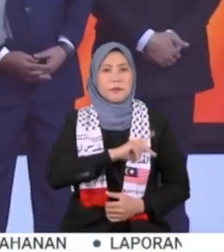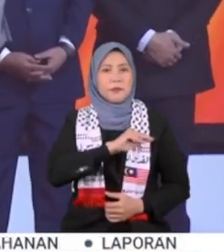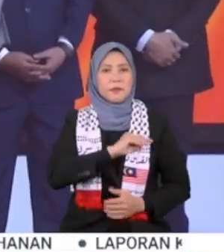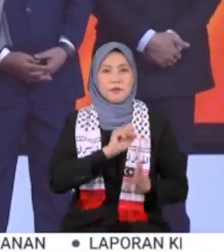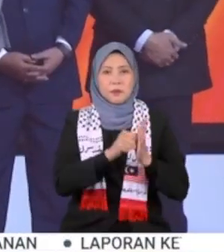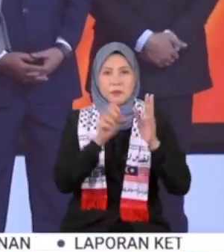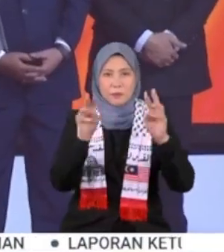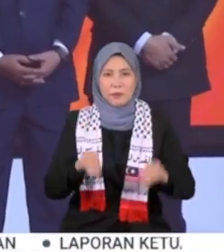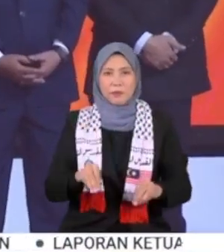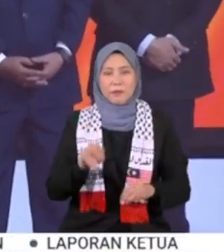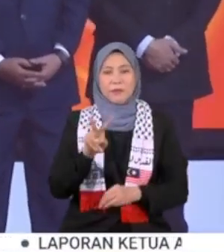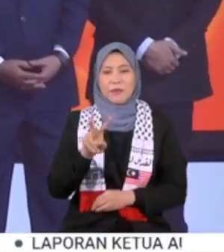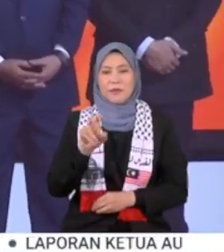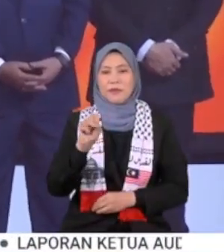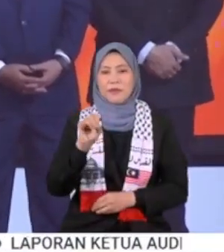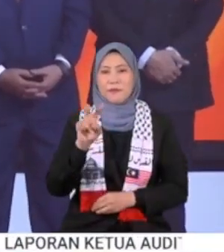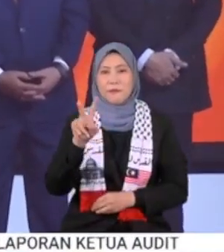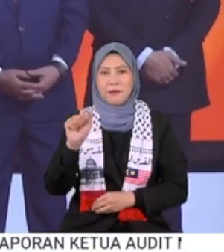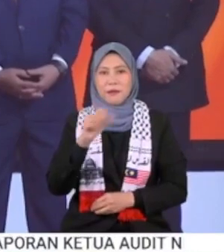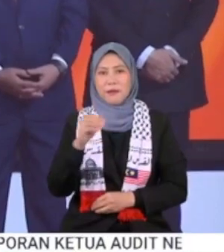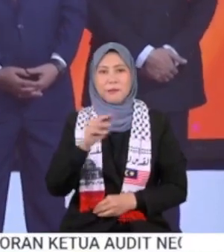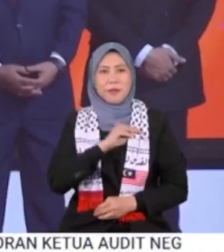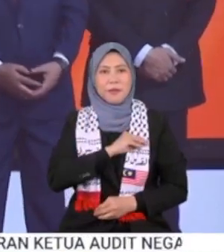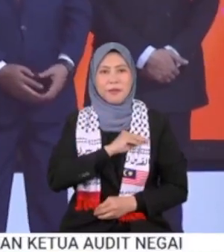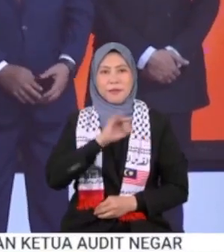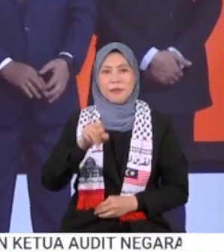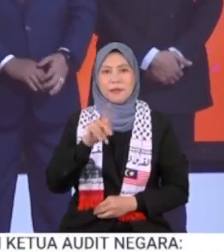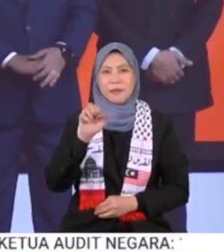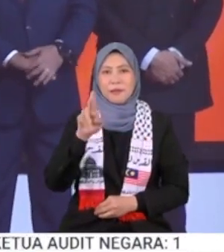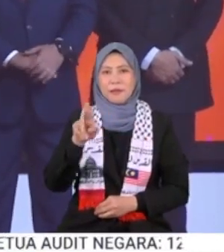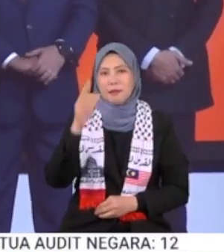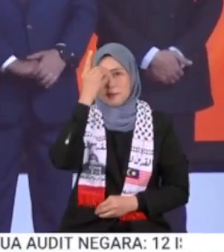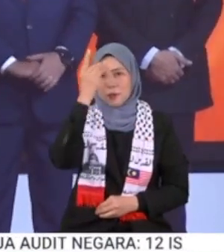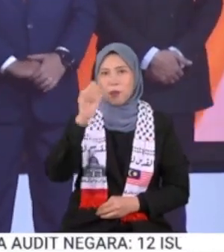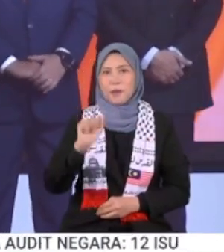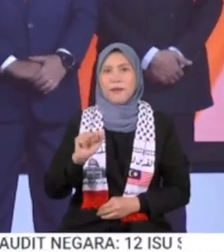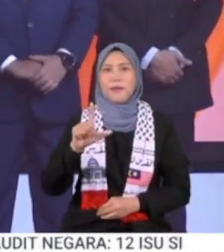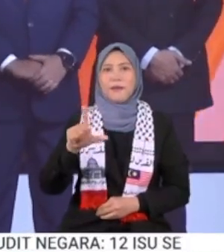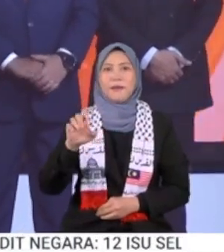manusia vbagumar dan menteri kerja Raya Datuk Seri Alexander